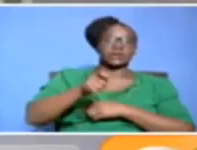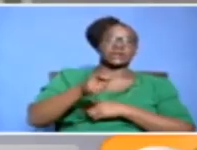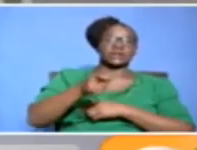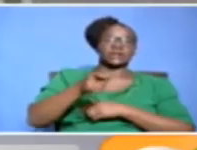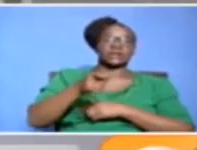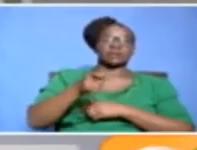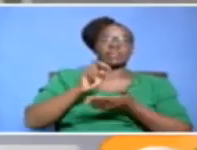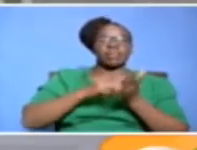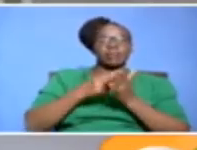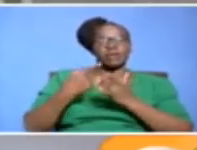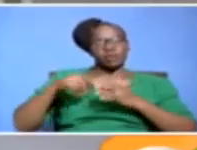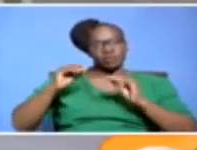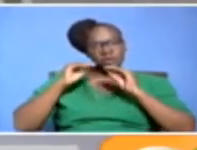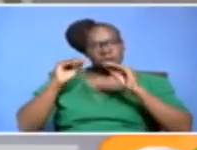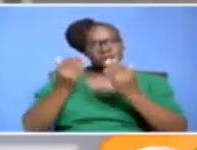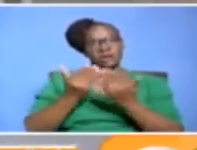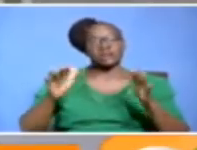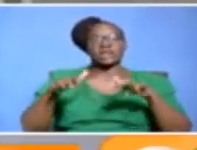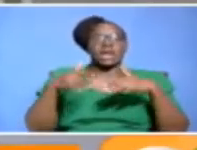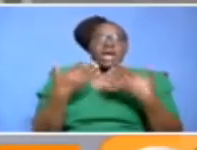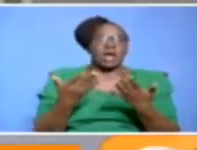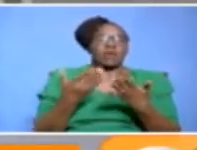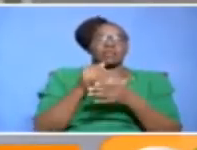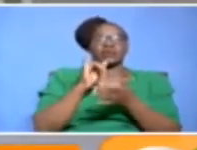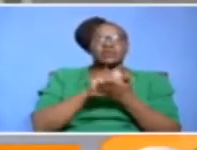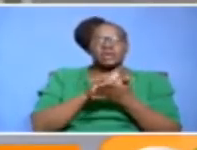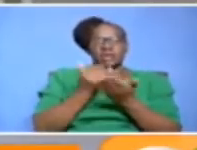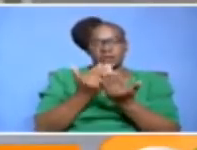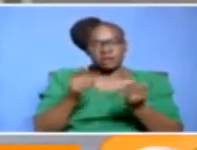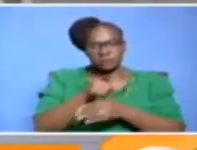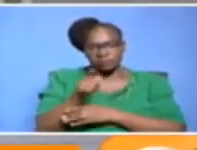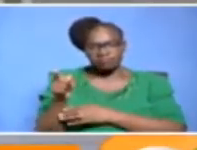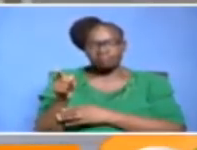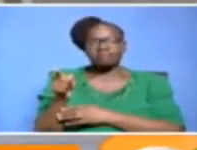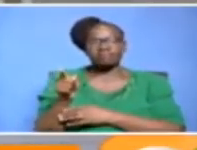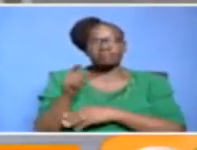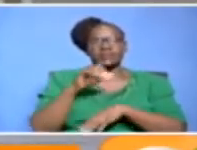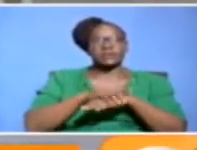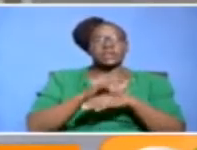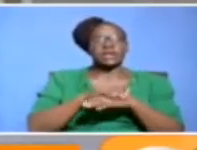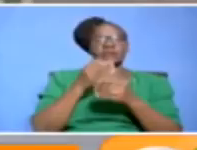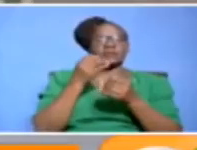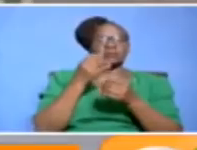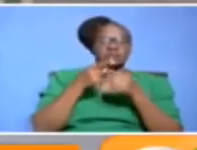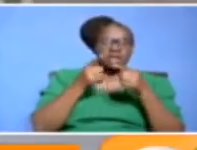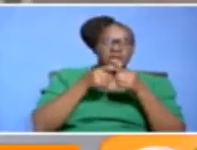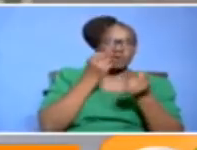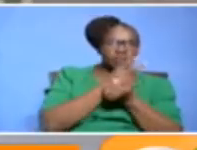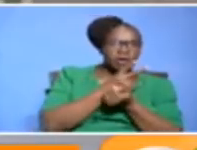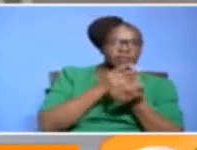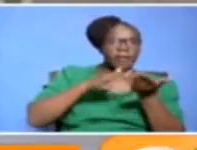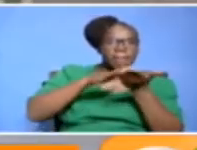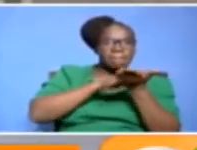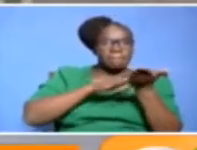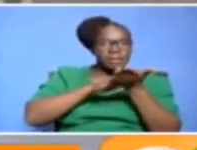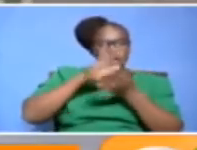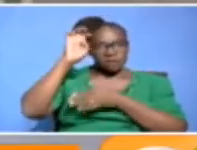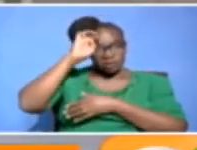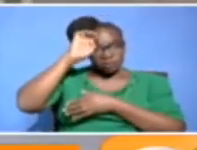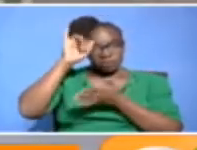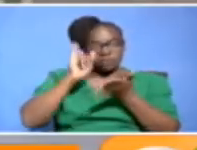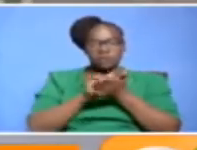how are we educating our children, ensuring that these children actually get the, is it 12 years basic education, so